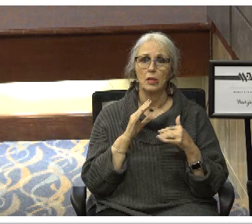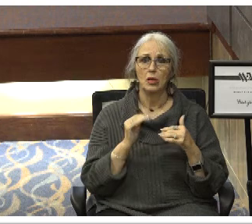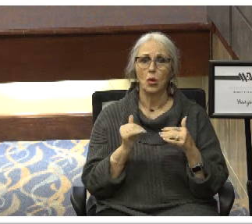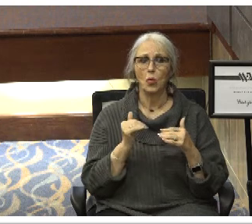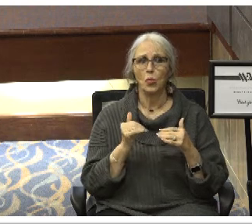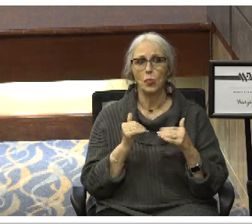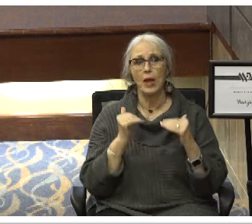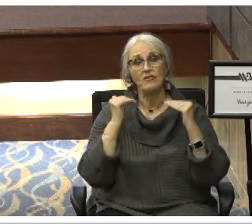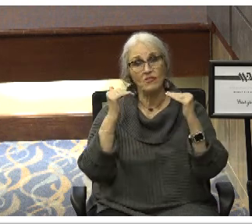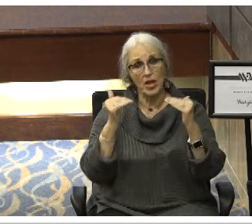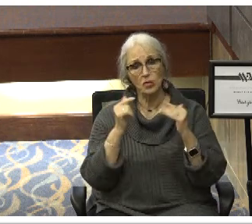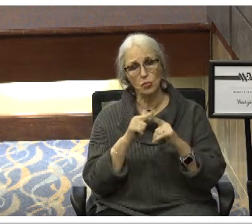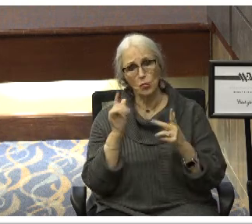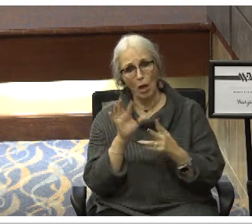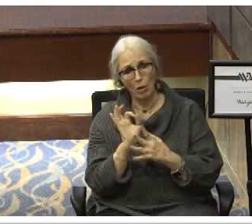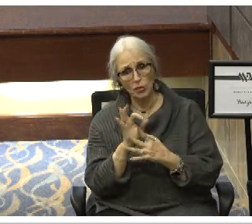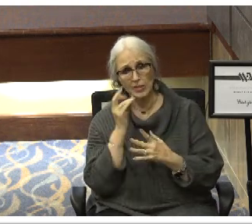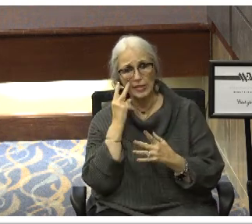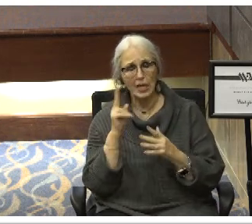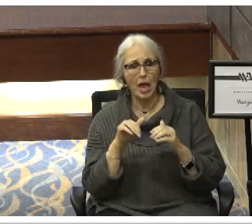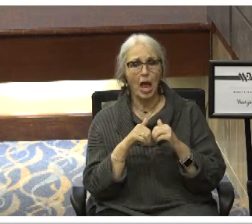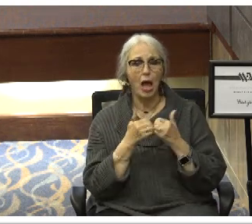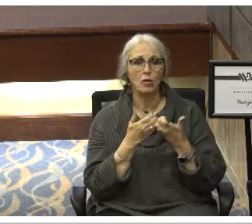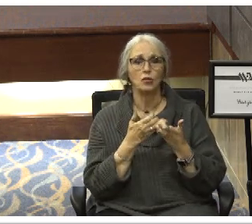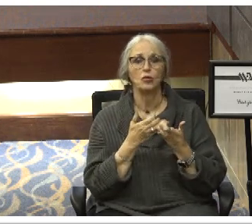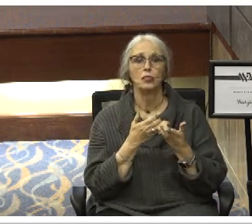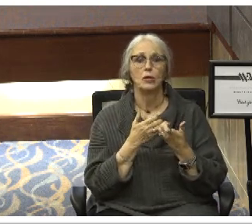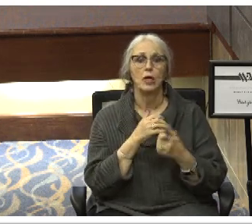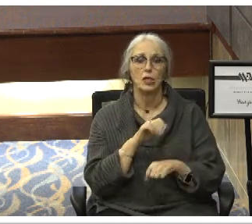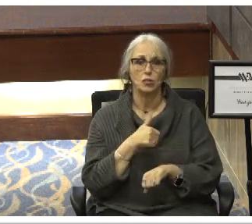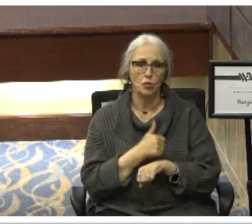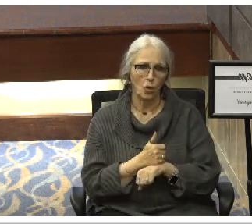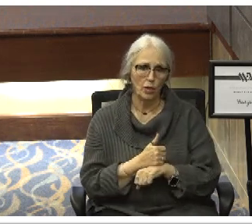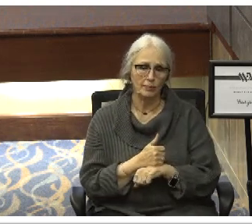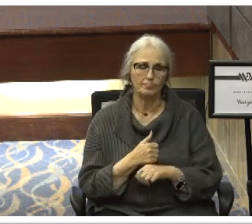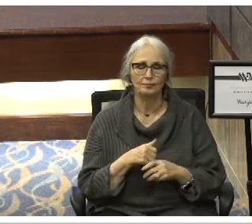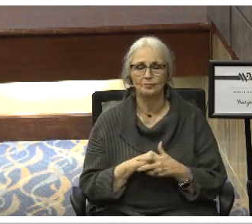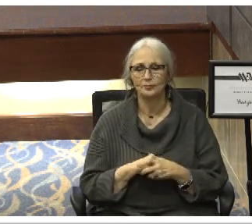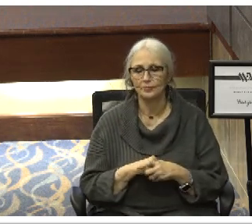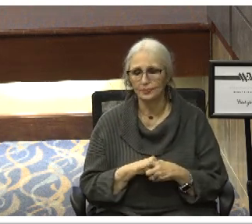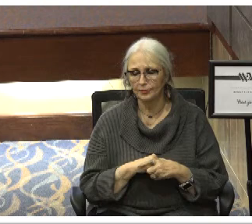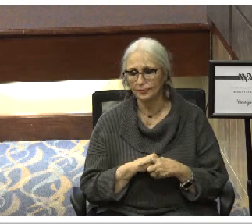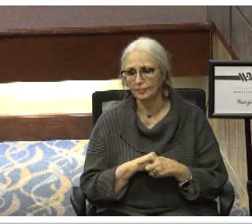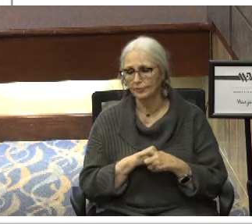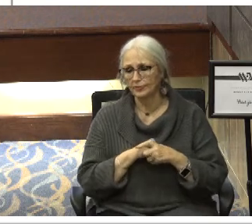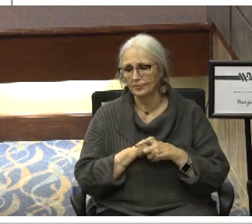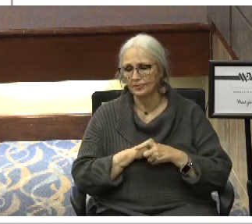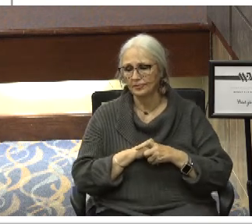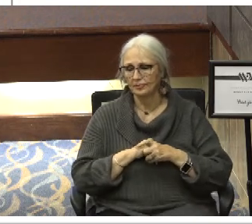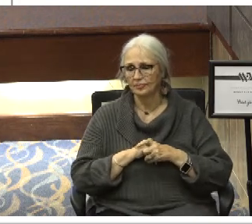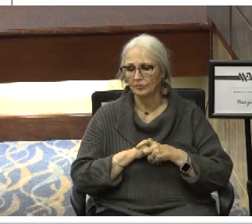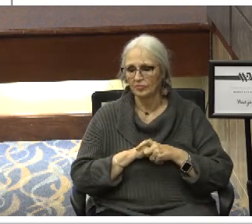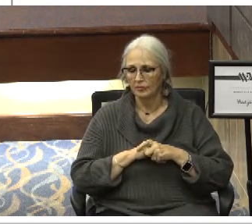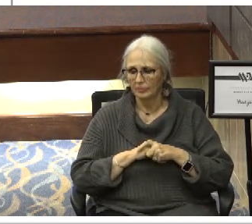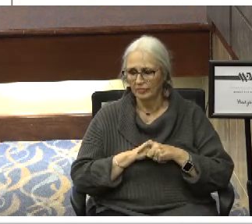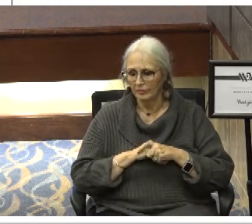and look at how you implement it and provide a turnkey solution for Serena, her team, to implement the transit project. So I want to real